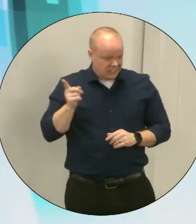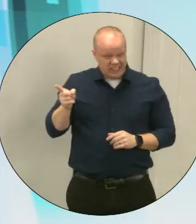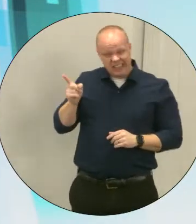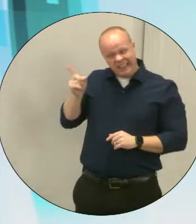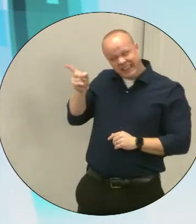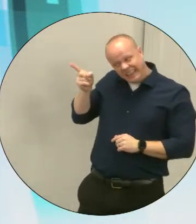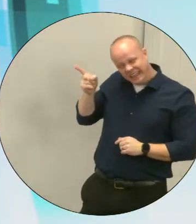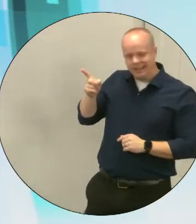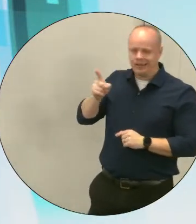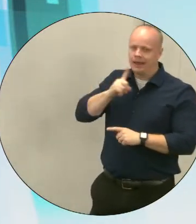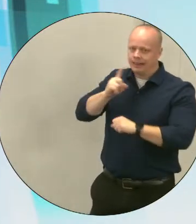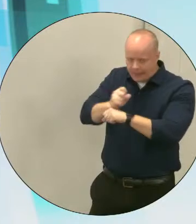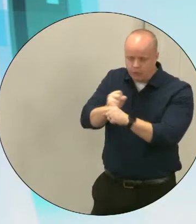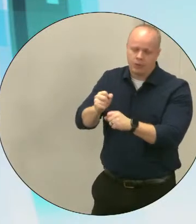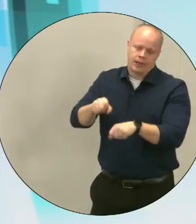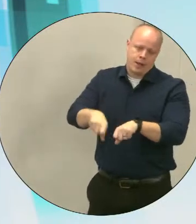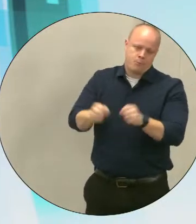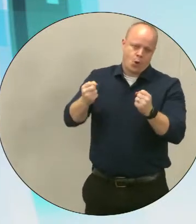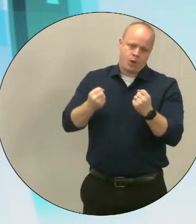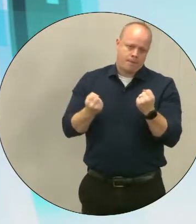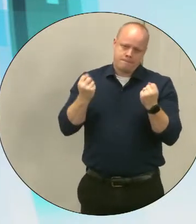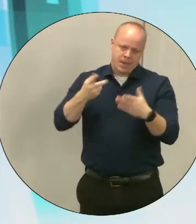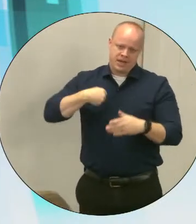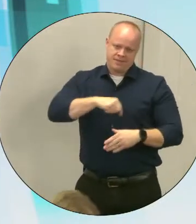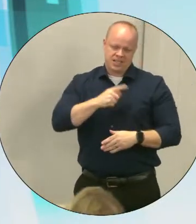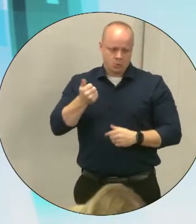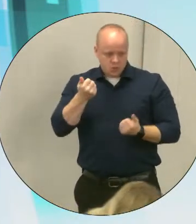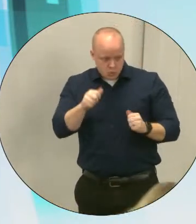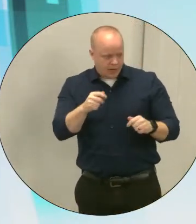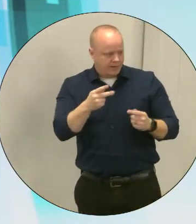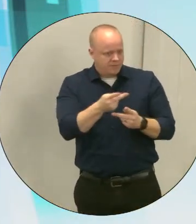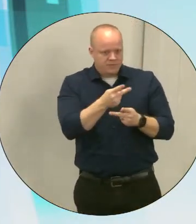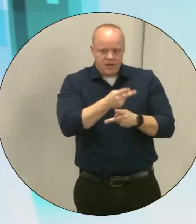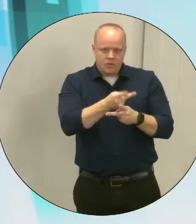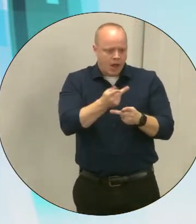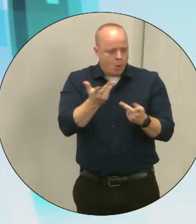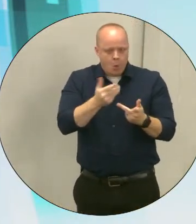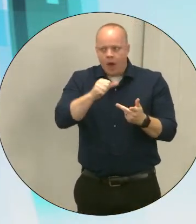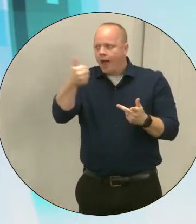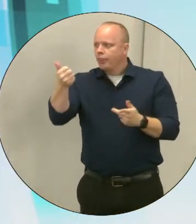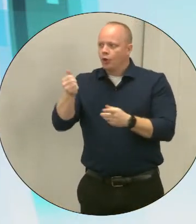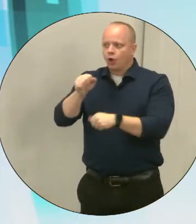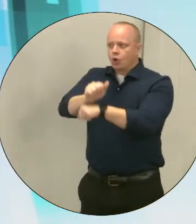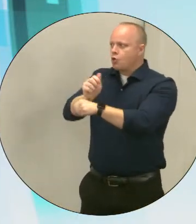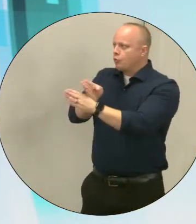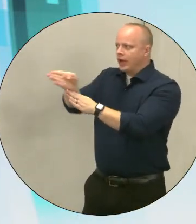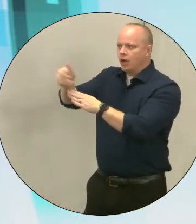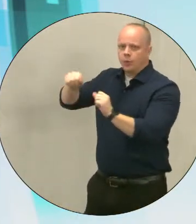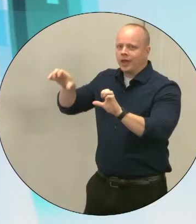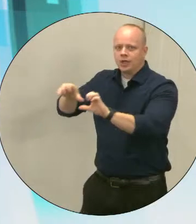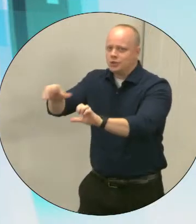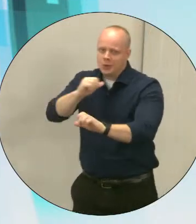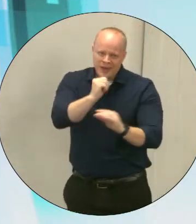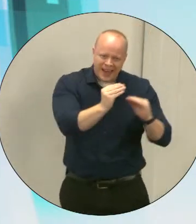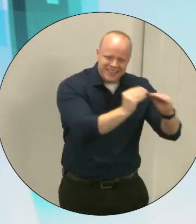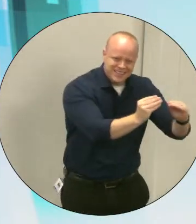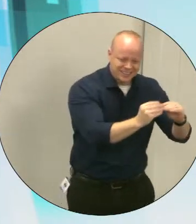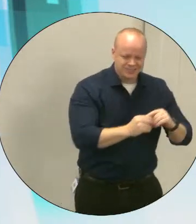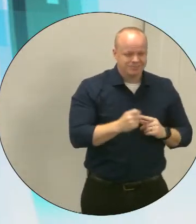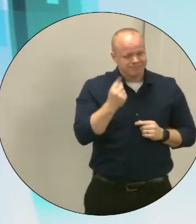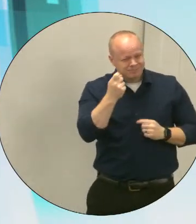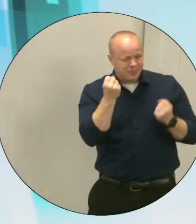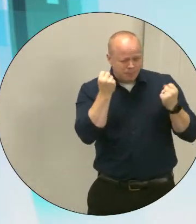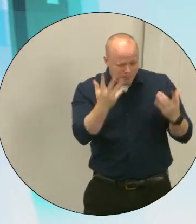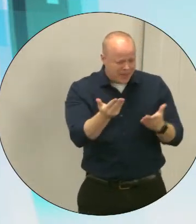many of us to the point that we were looking for what we could do outside of teaching. There are many things happening currently in the district